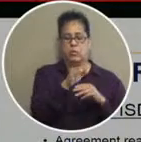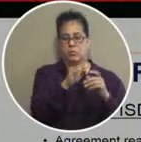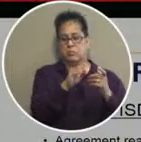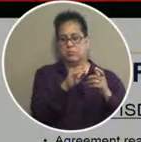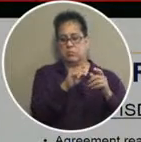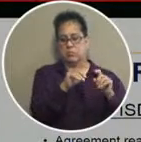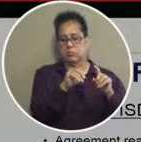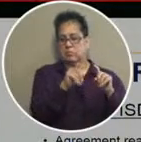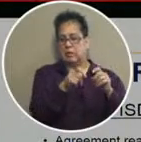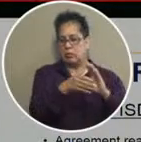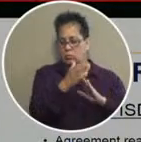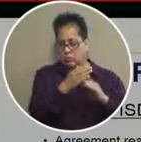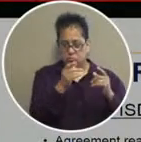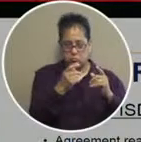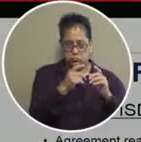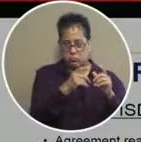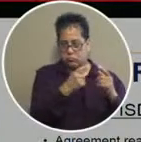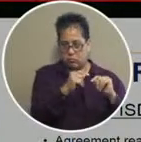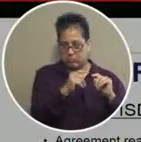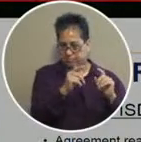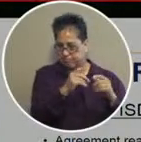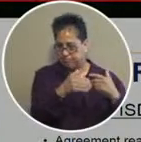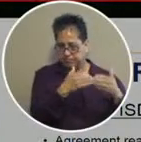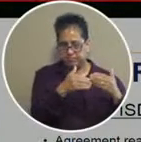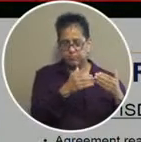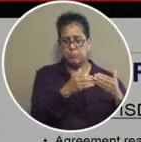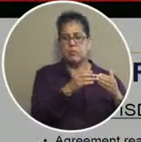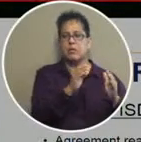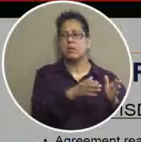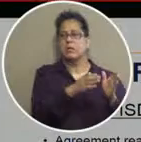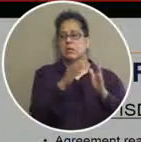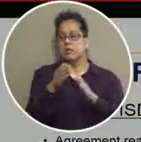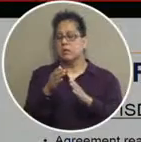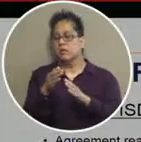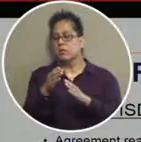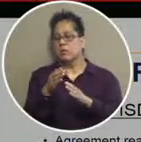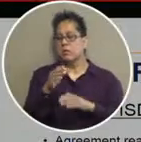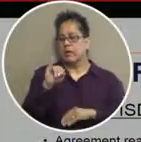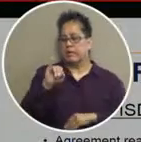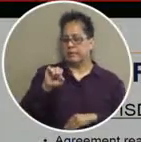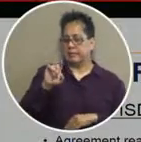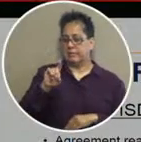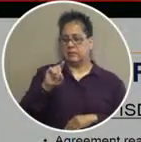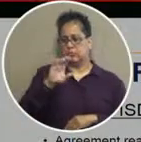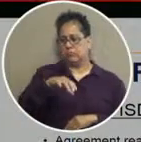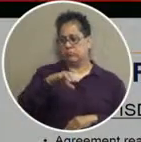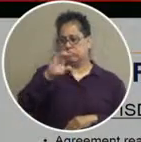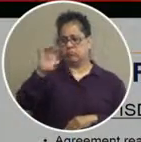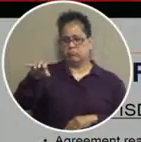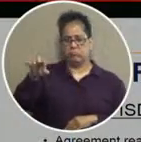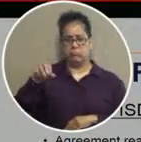run to see what the demand looks like. And the other ESDs are all in various